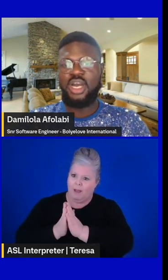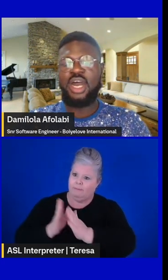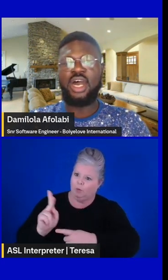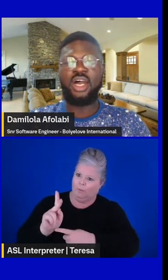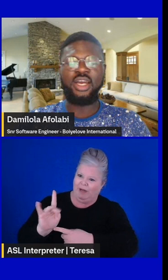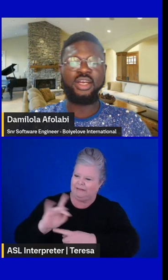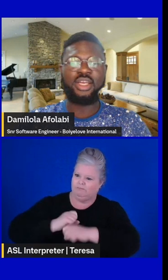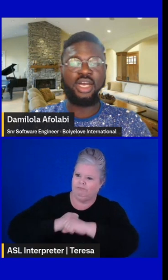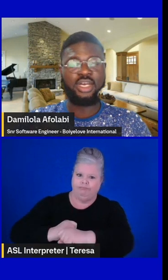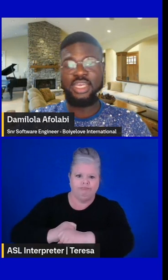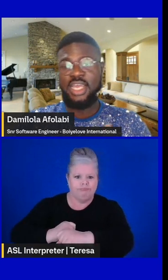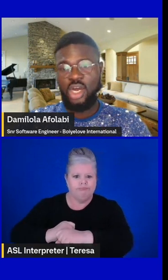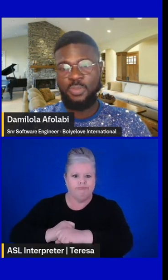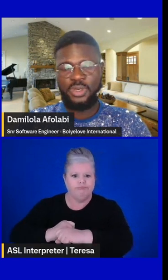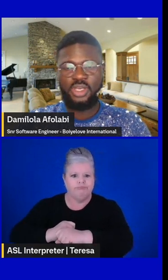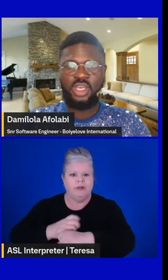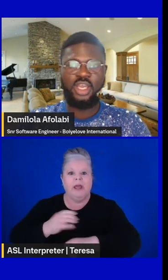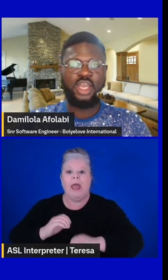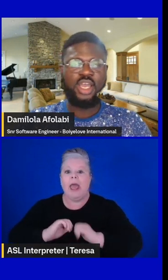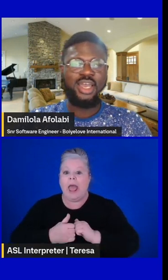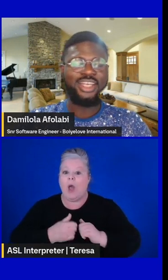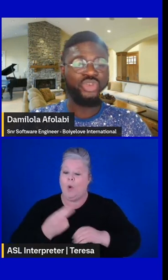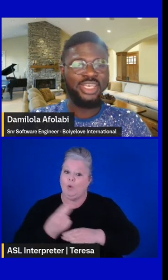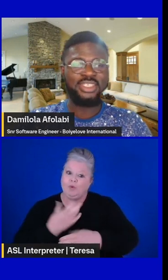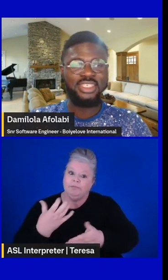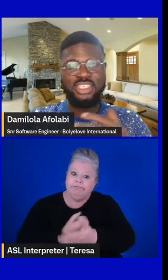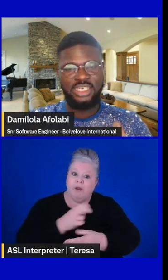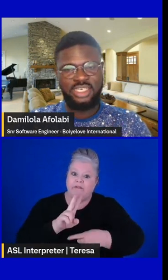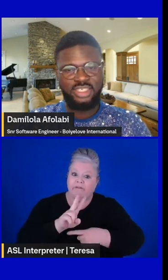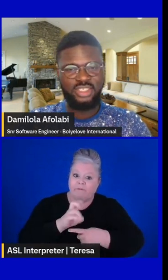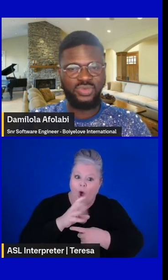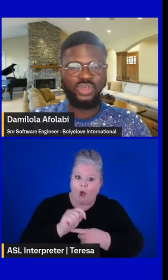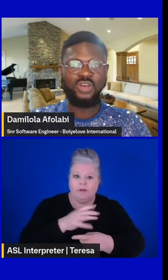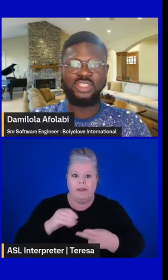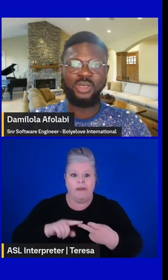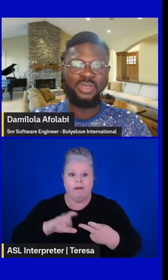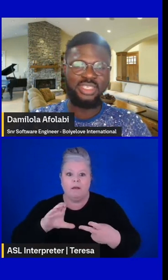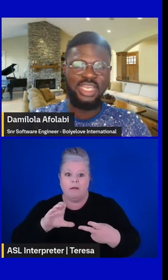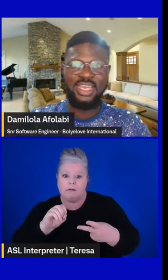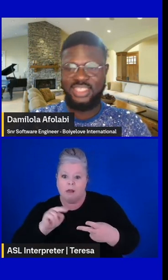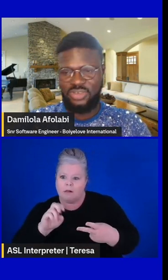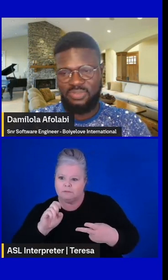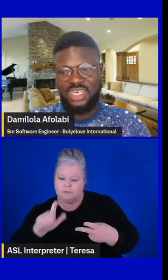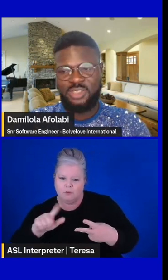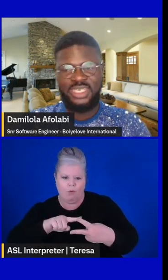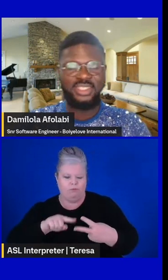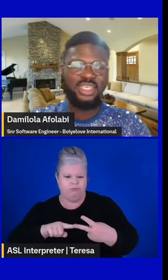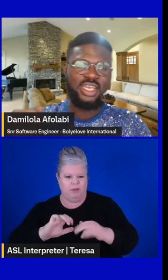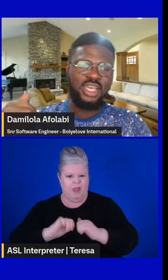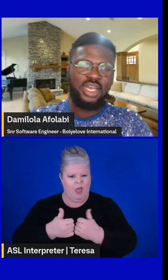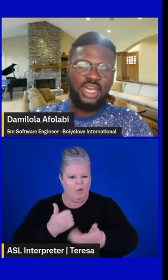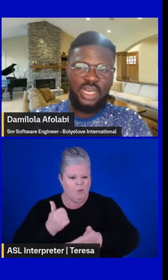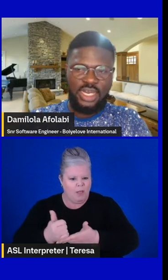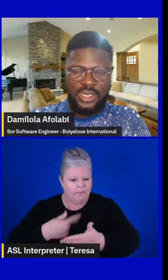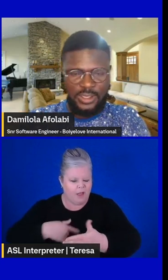Consul can help address these challenges. We'll cover topics like secret